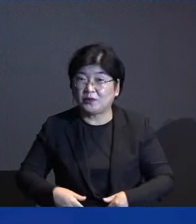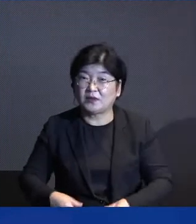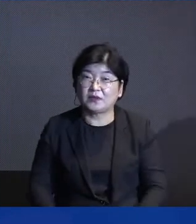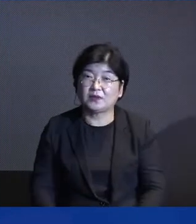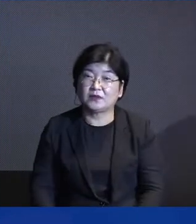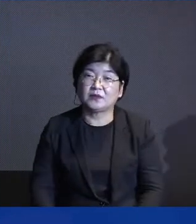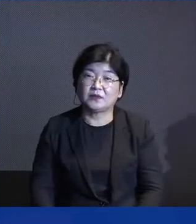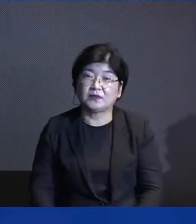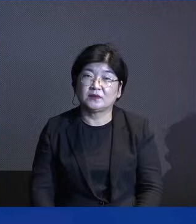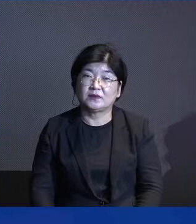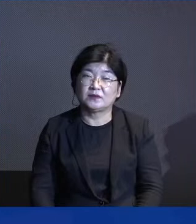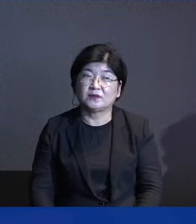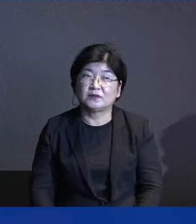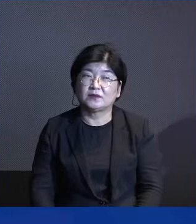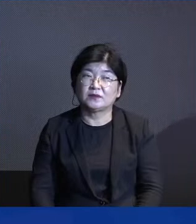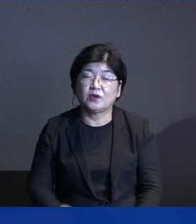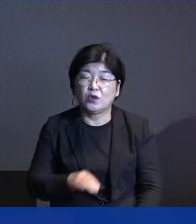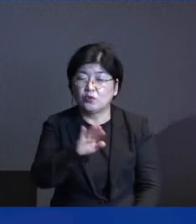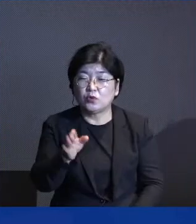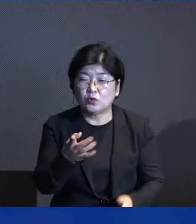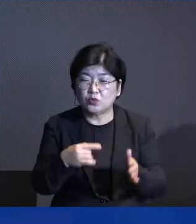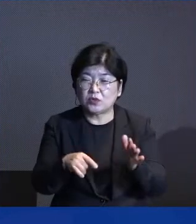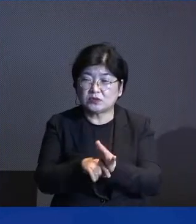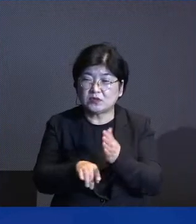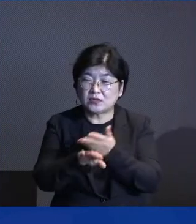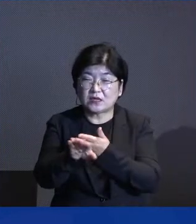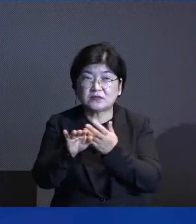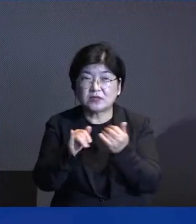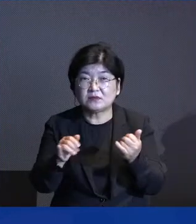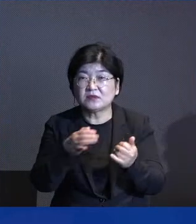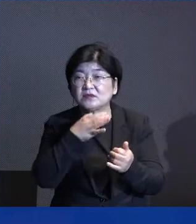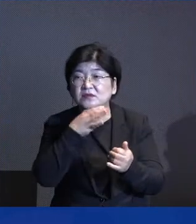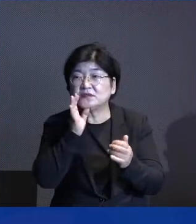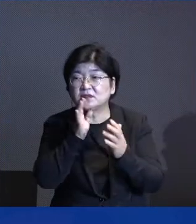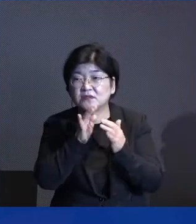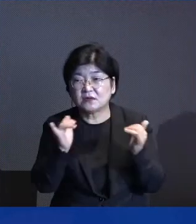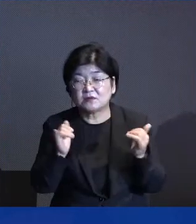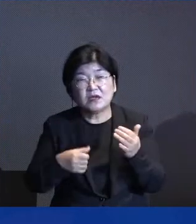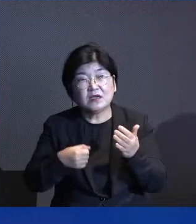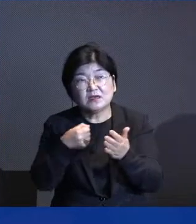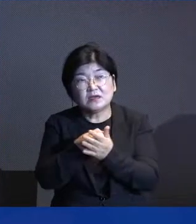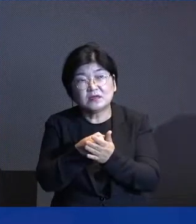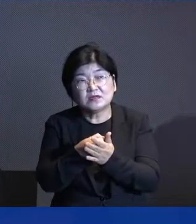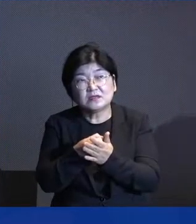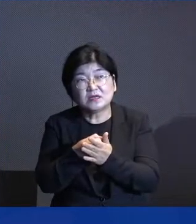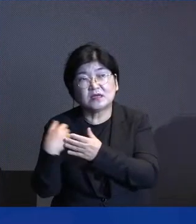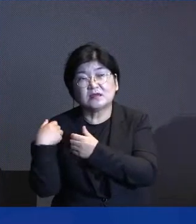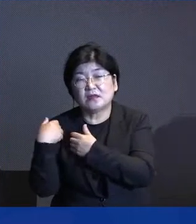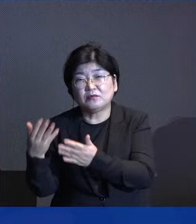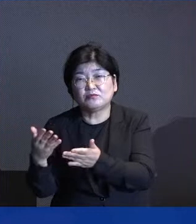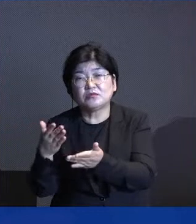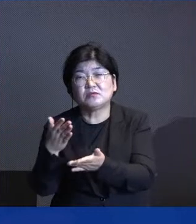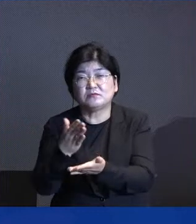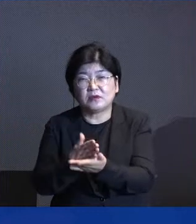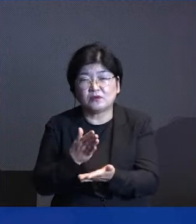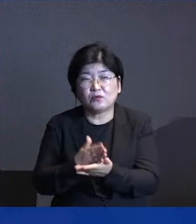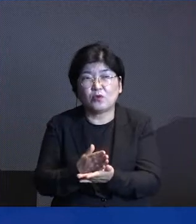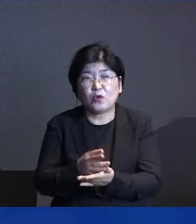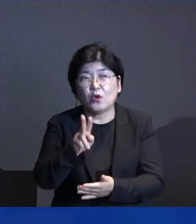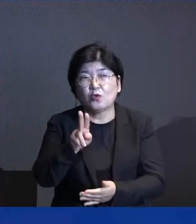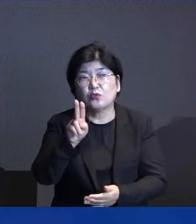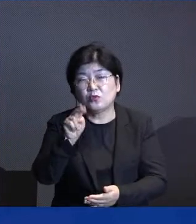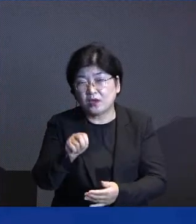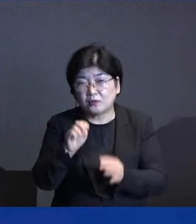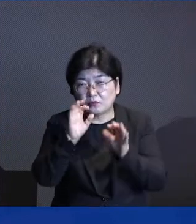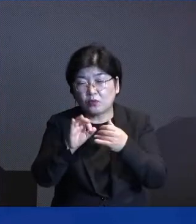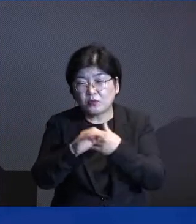make the decisions for us. Lastly, today we stand in the United Nations Decade of Healthy Aging, 2020